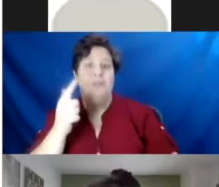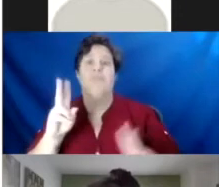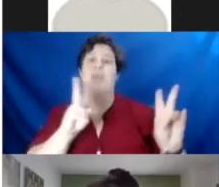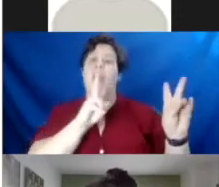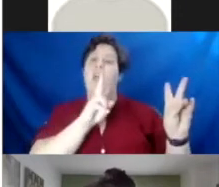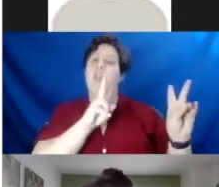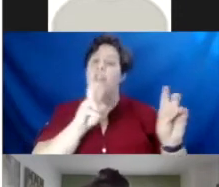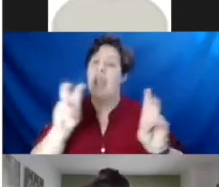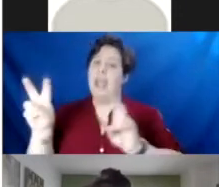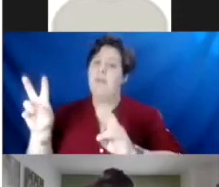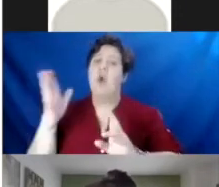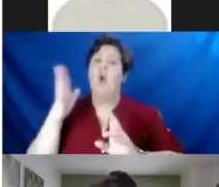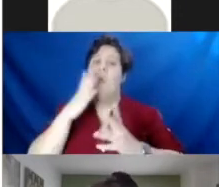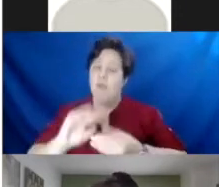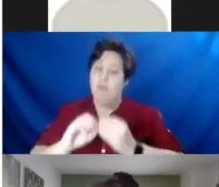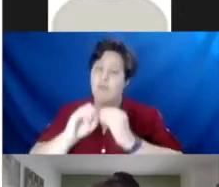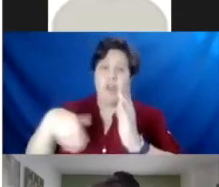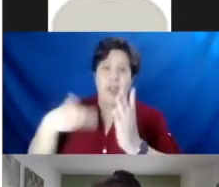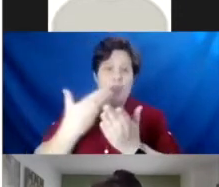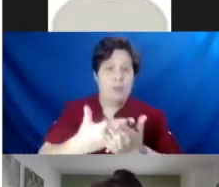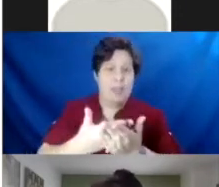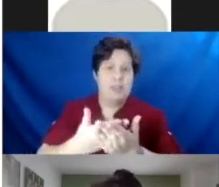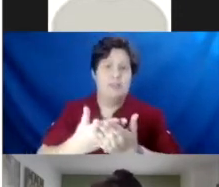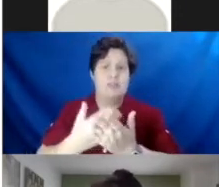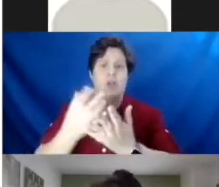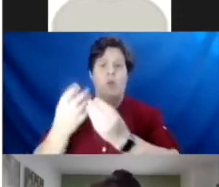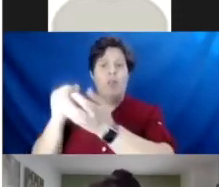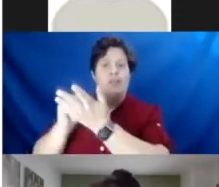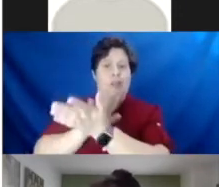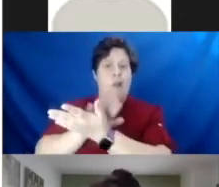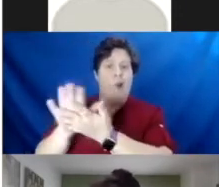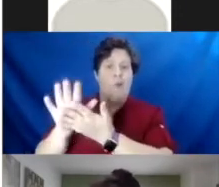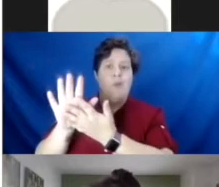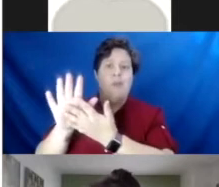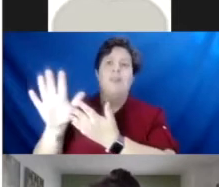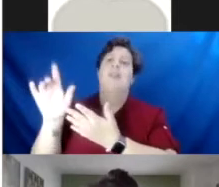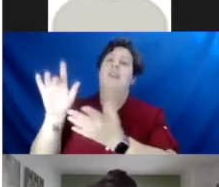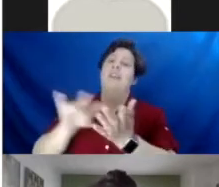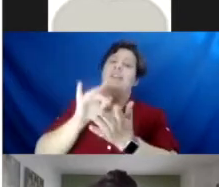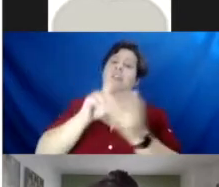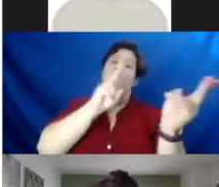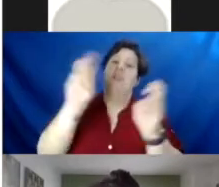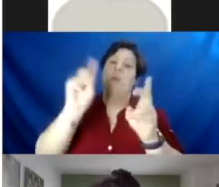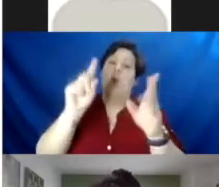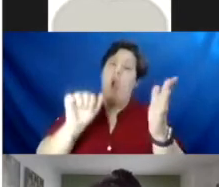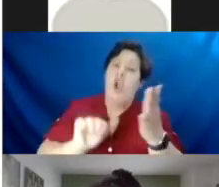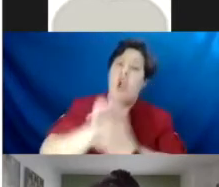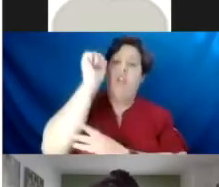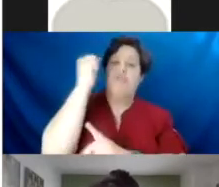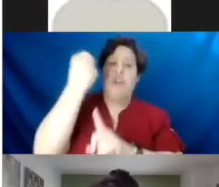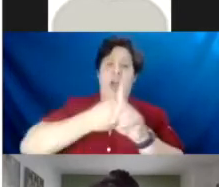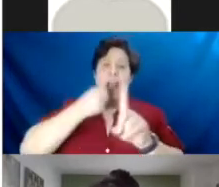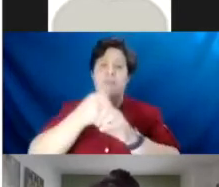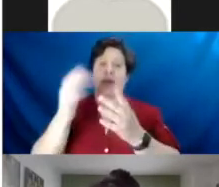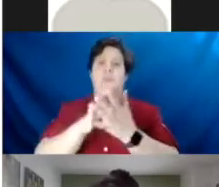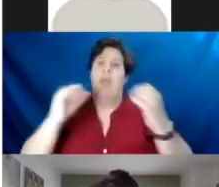When developing the bid with our stakeholders, the central theme of cultural activism emerged, the power of art and culture with